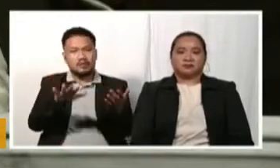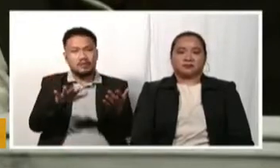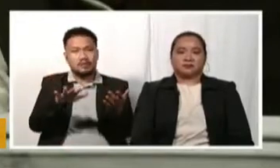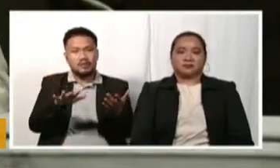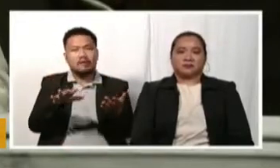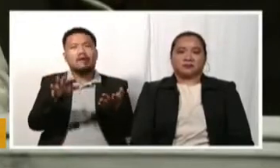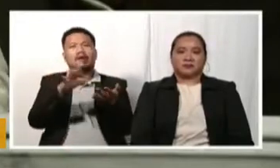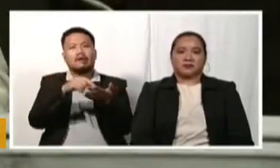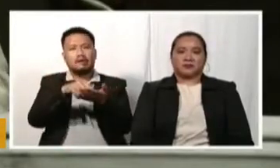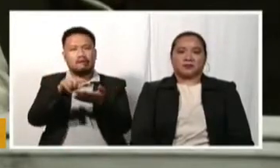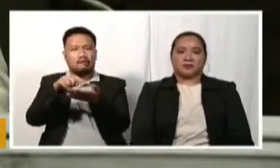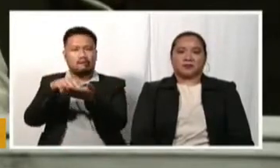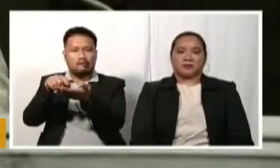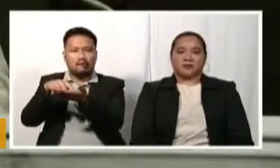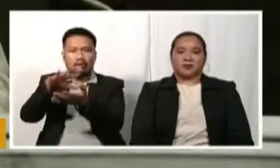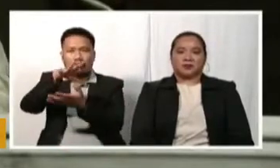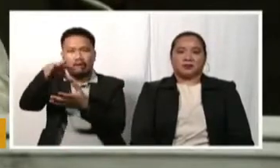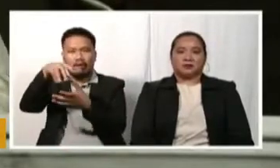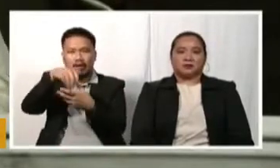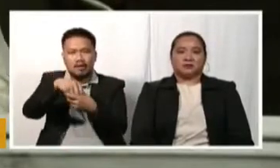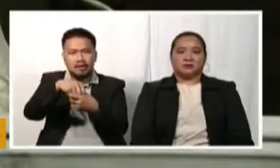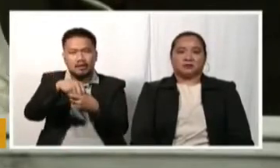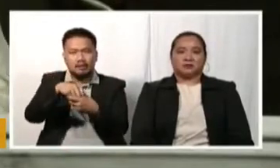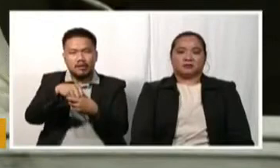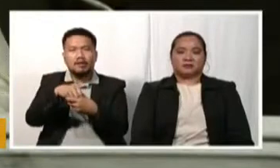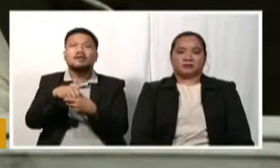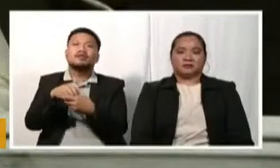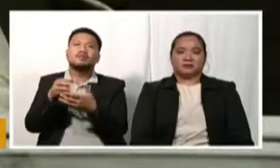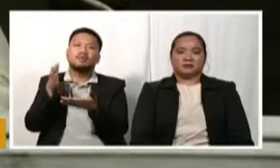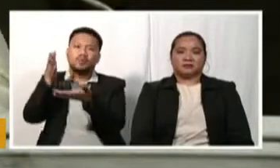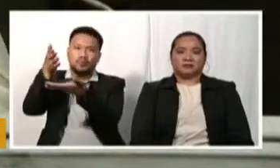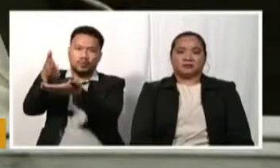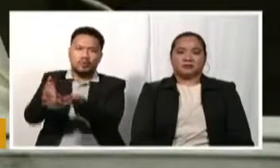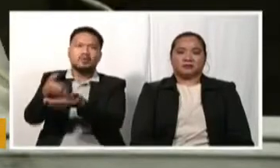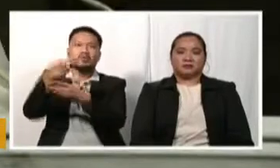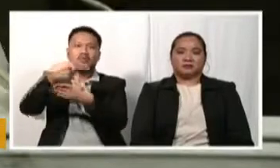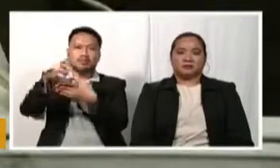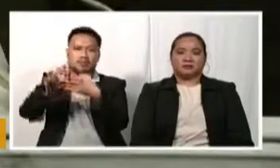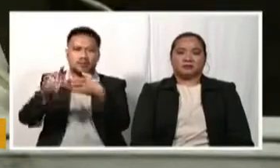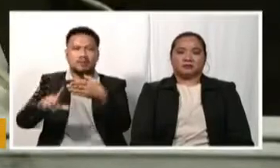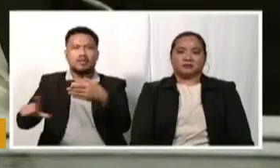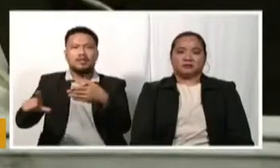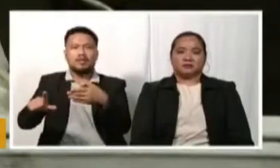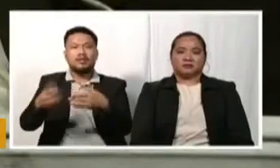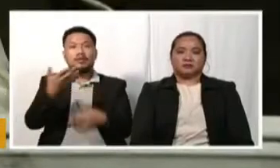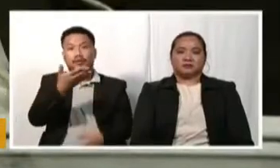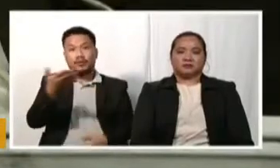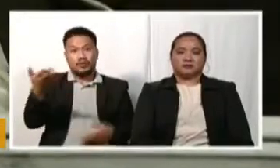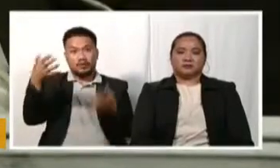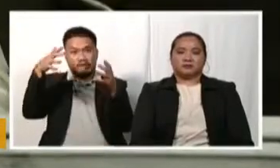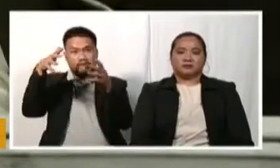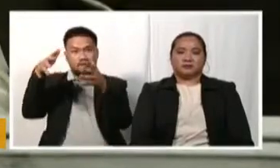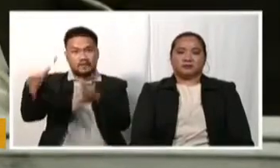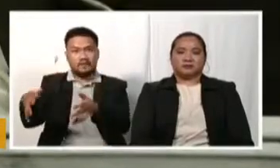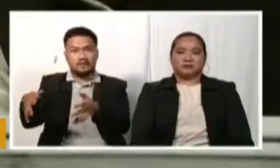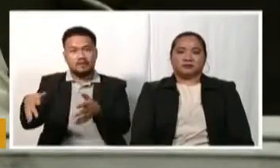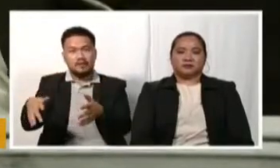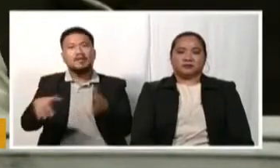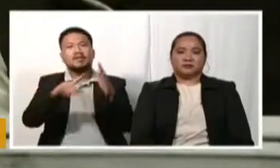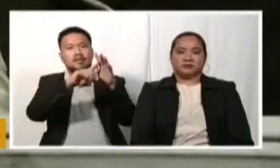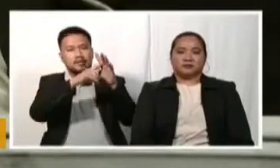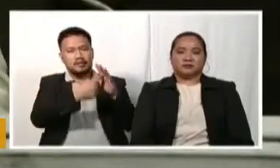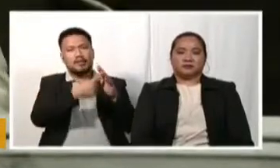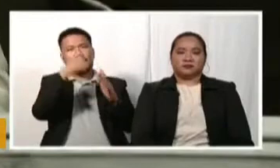with those destined for the nether world? You have forsaken the fountain of